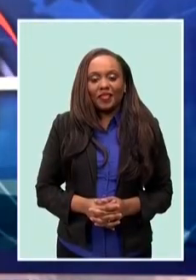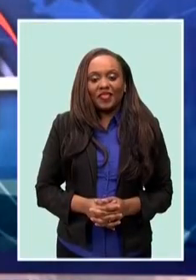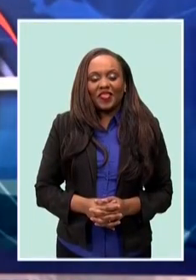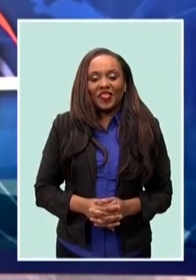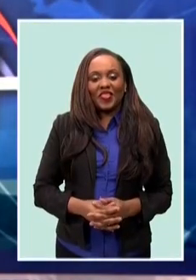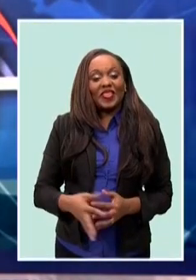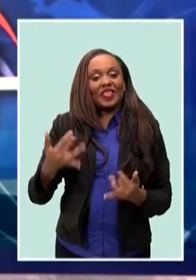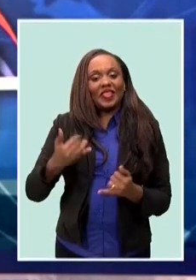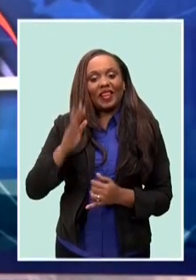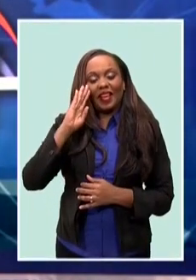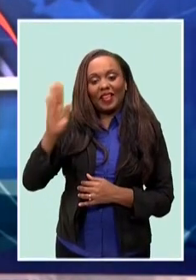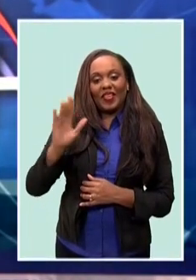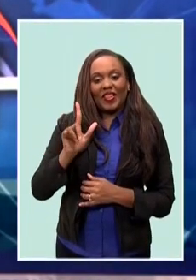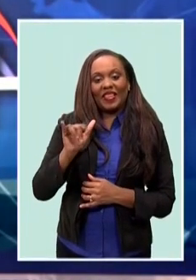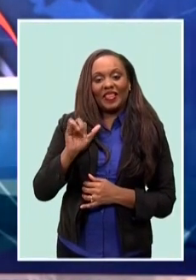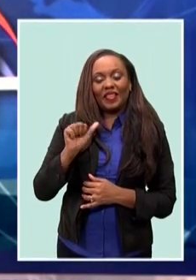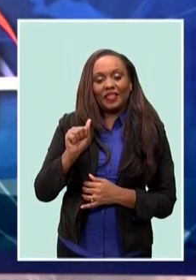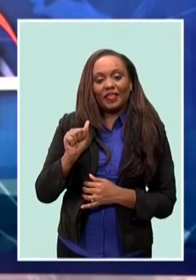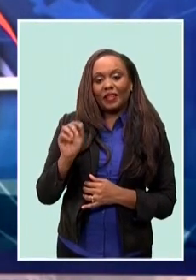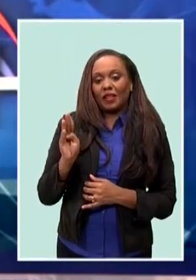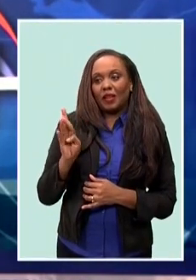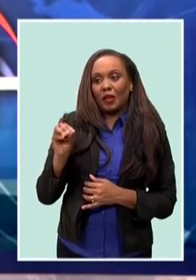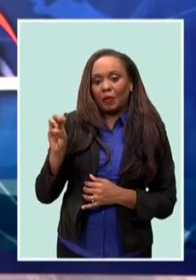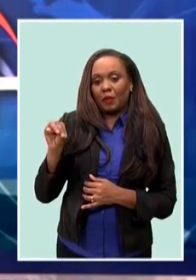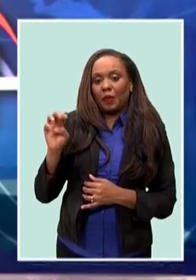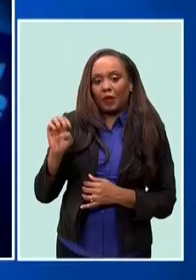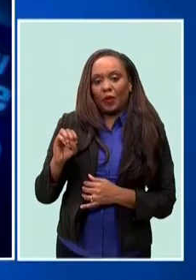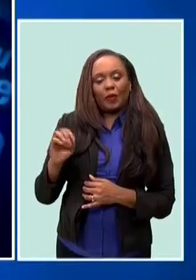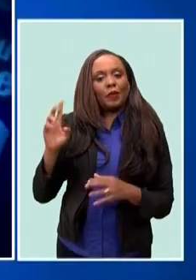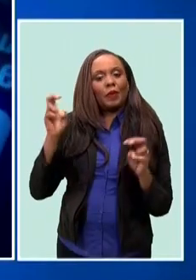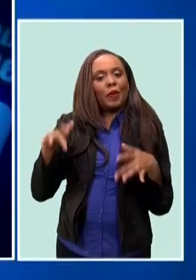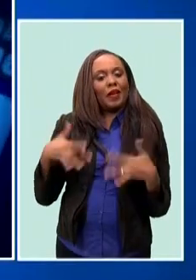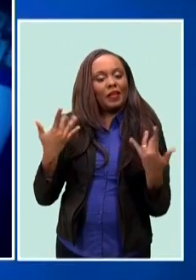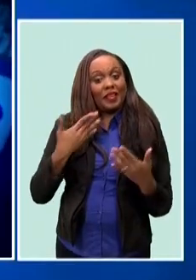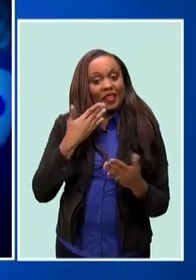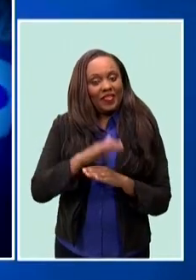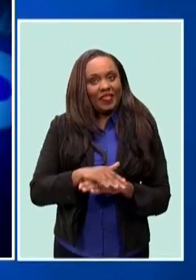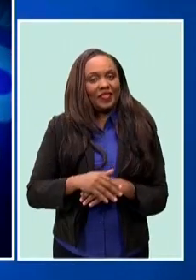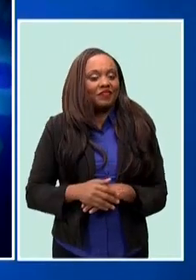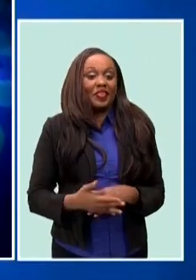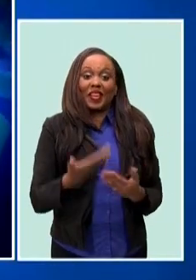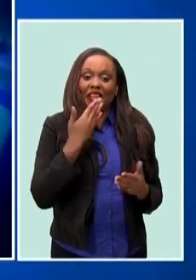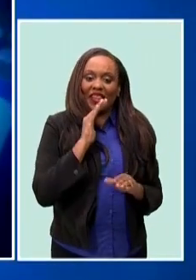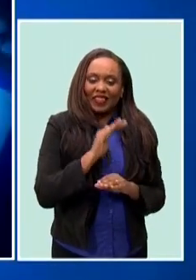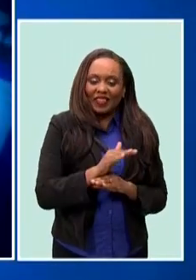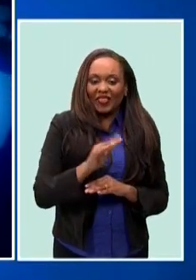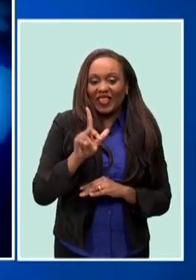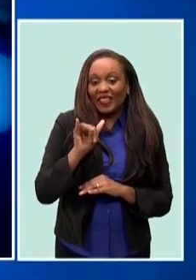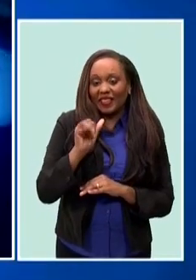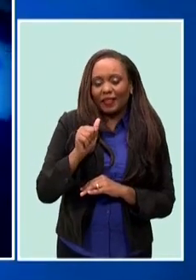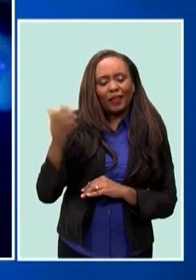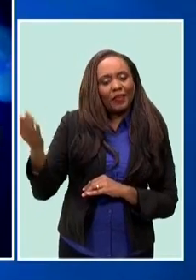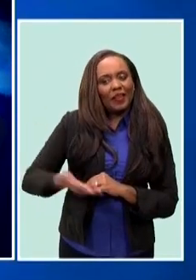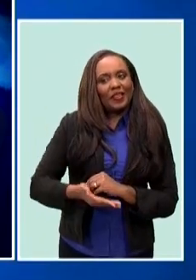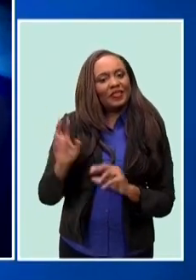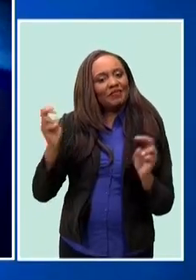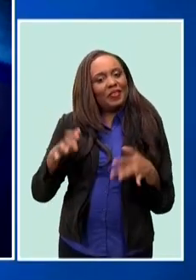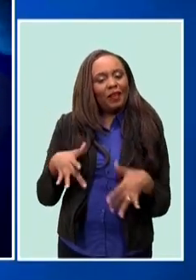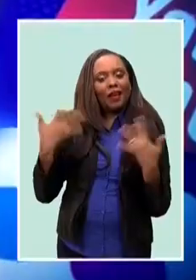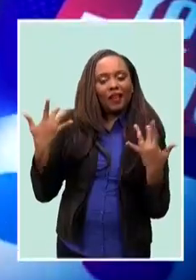And of course, we say hello now to our Lisa Broom in our social media corner to tell us what is trending. Good evening to you, Lisa. Good evening, Lisa, and welcome to